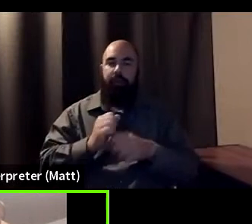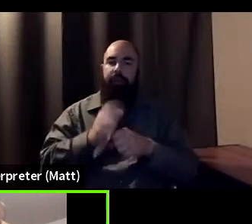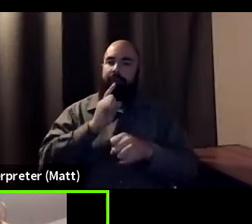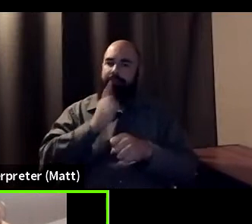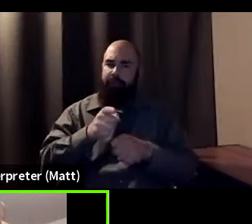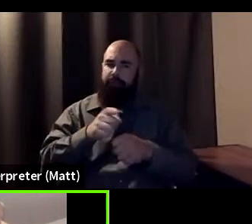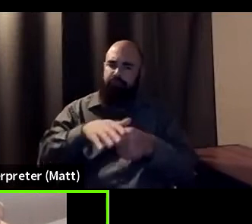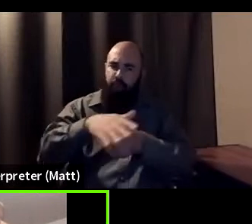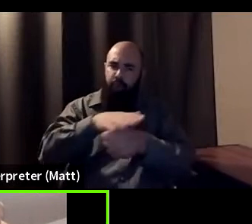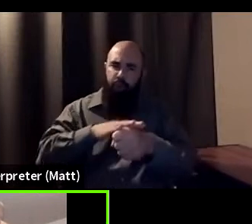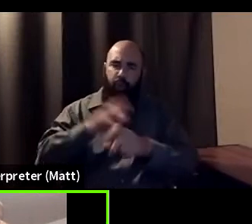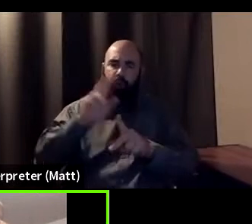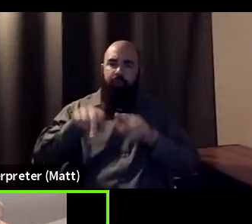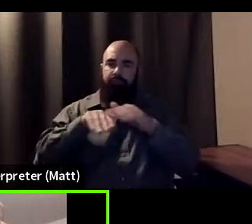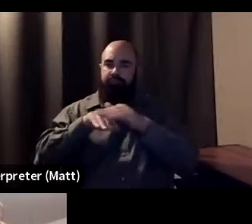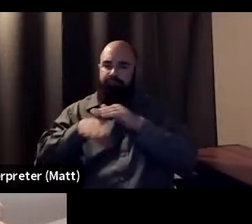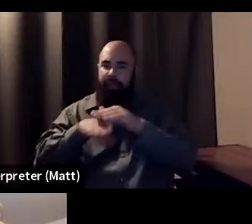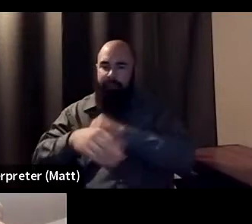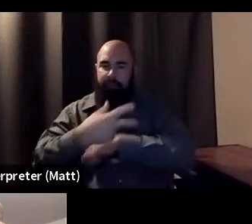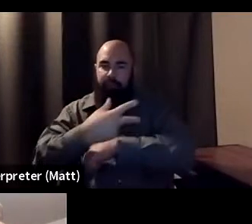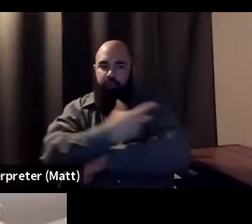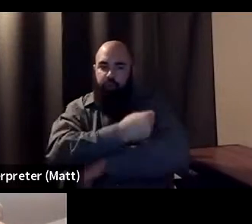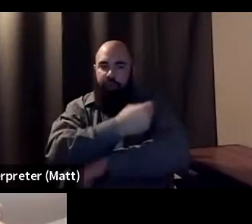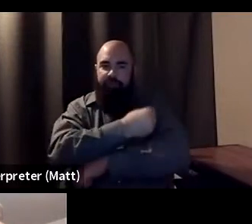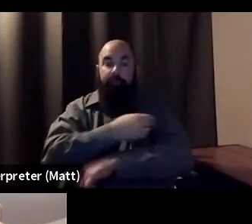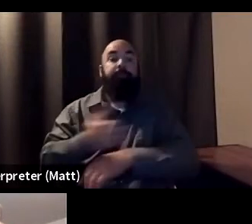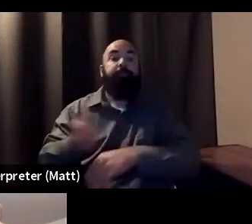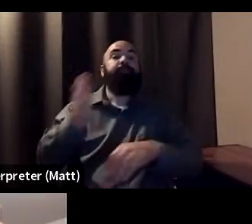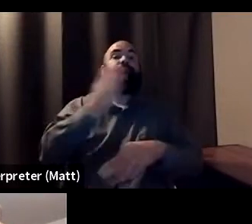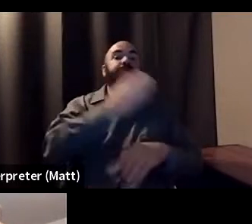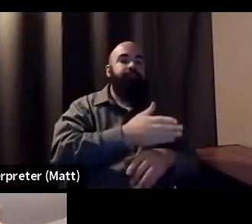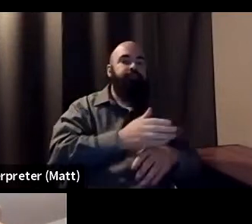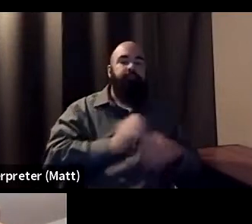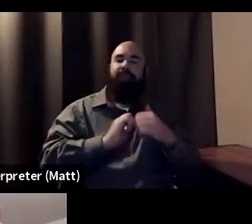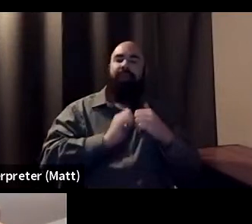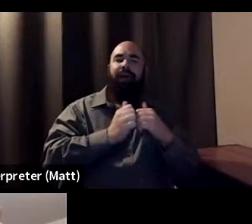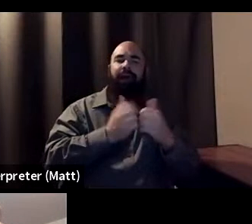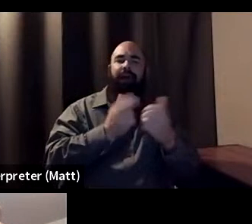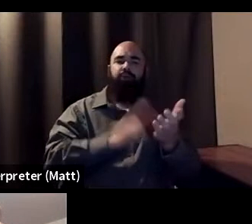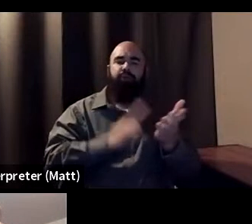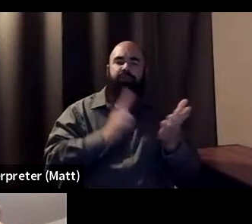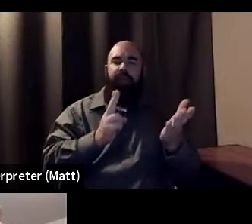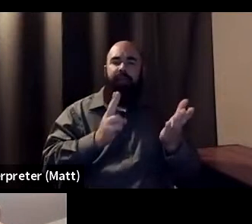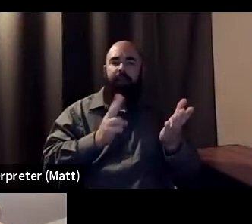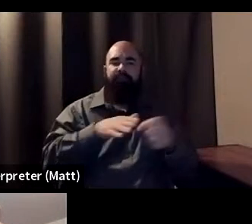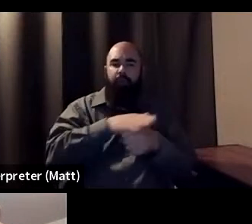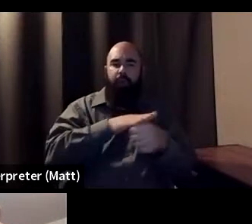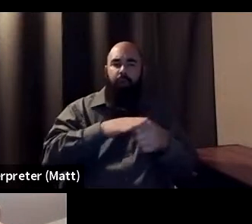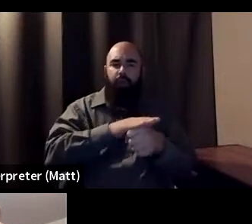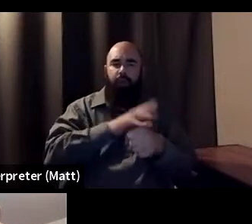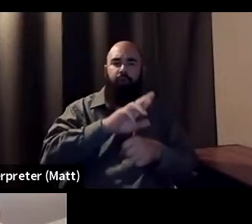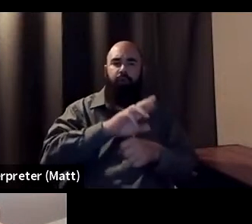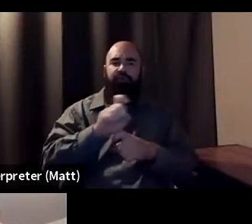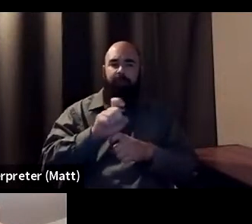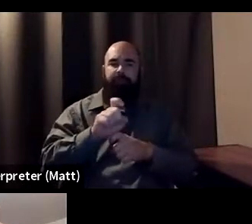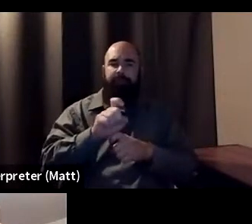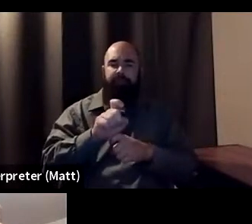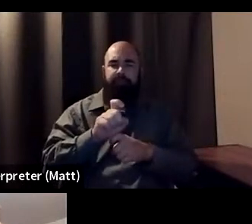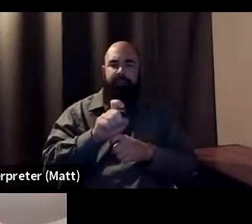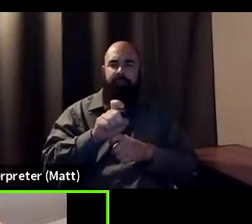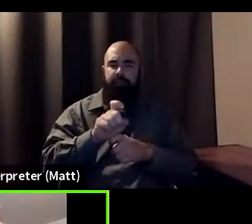as well. And so how do people sign up for a local pharmacy partner